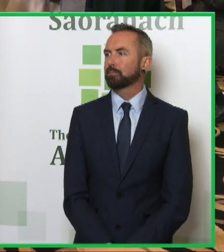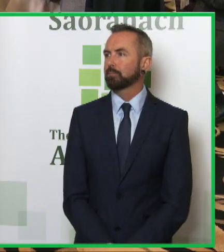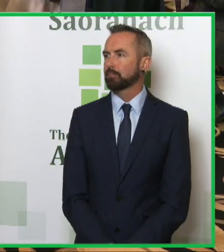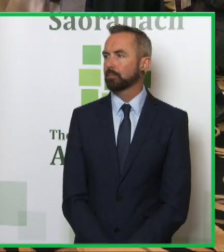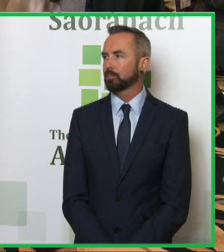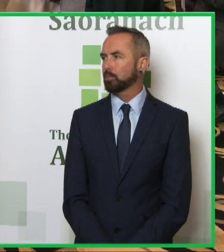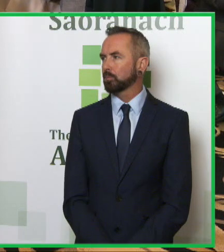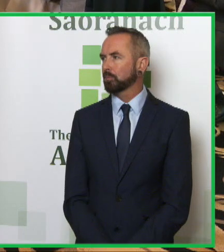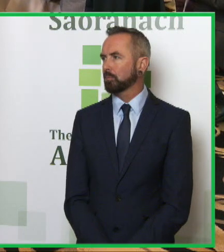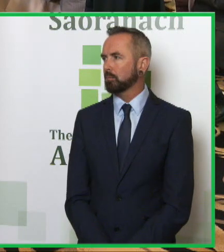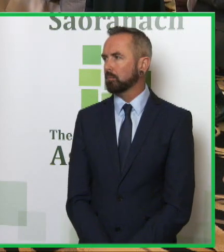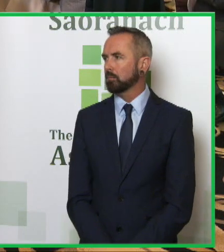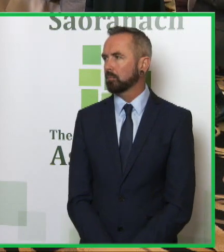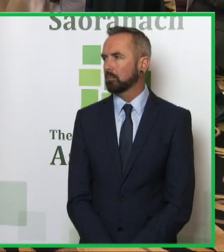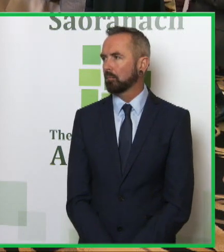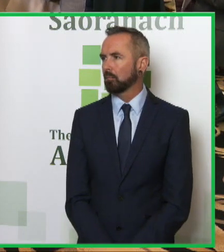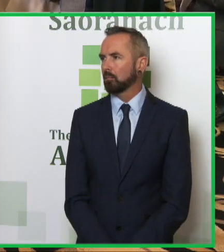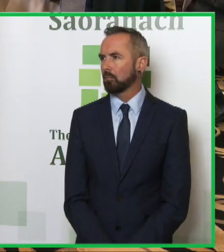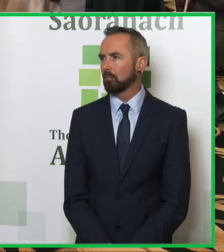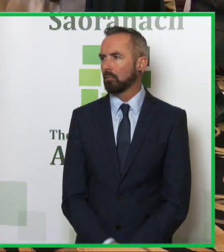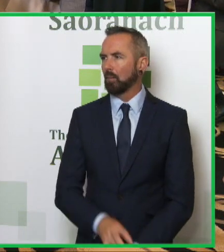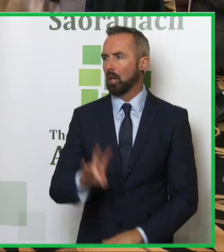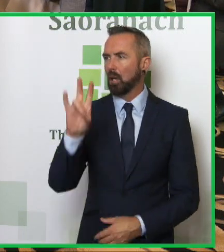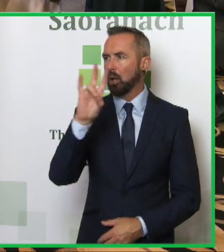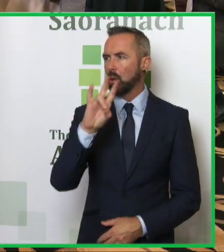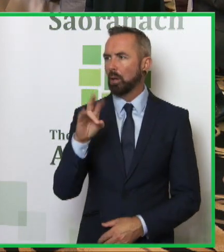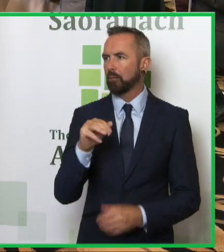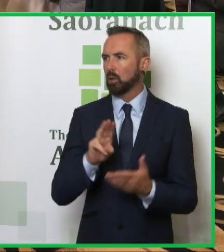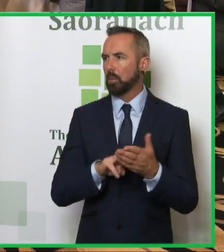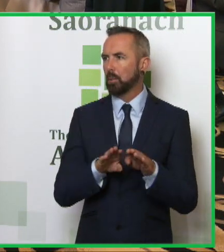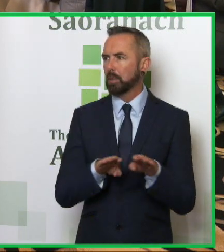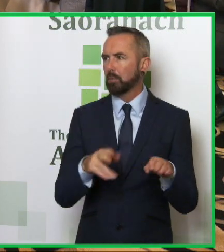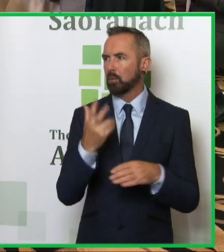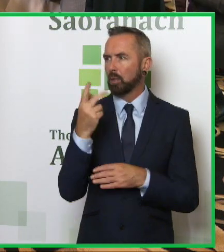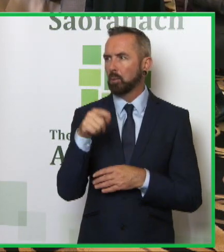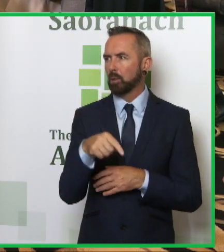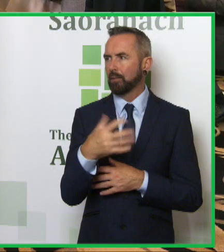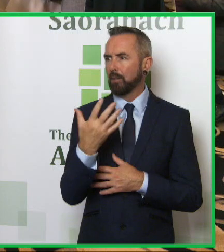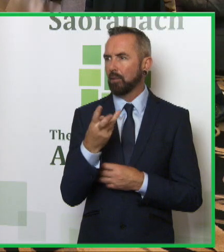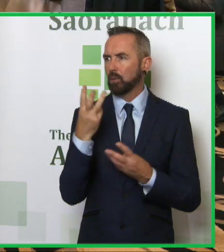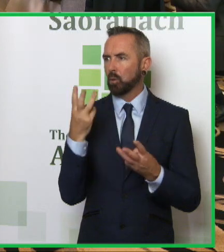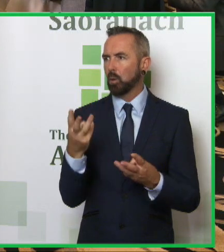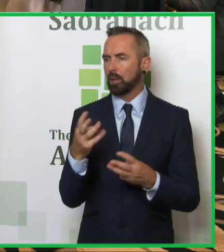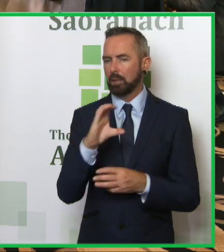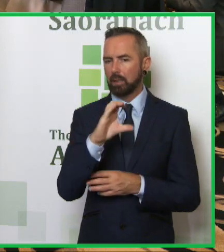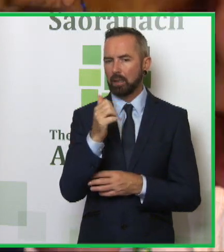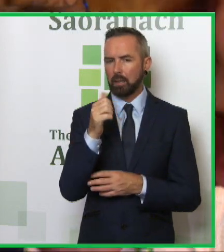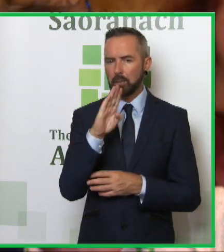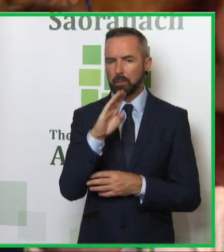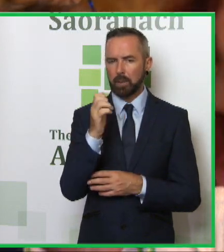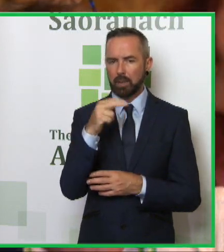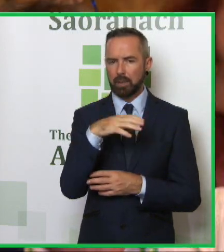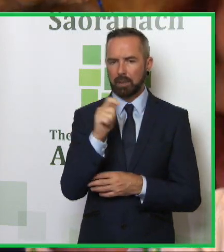I'm just asking a question on behalf of a member of our table. On 3.5, they would like a cabinet committee to